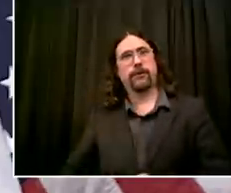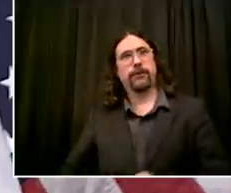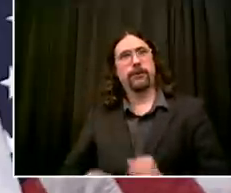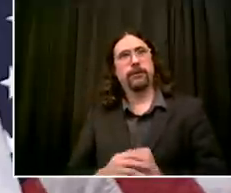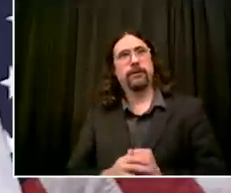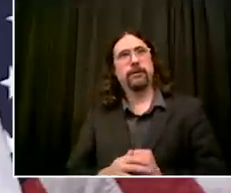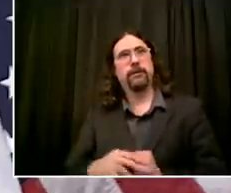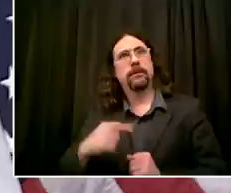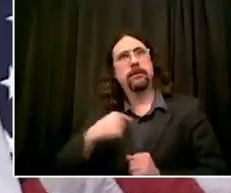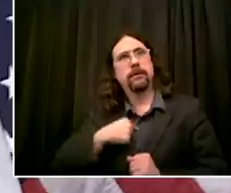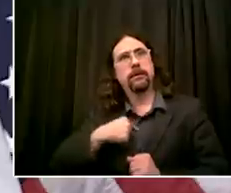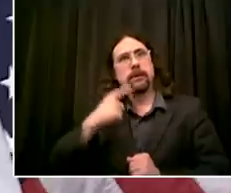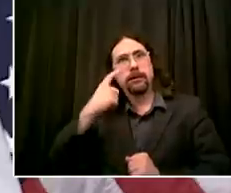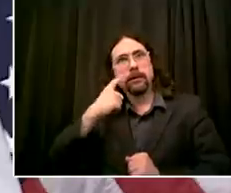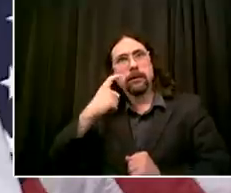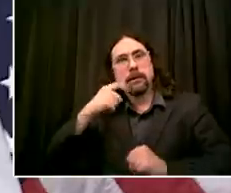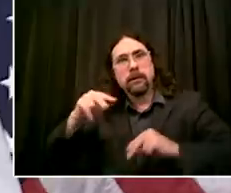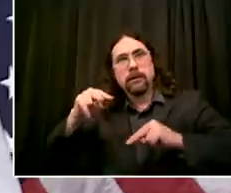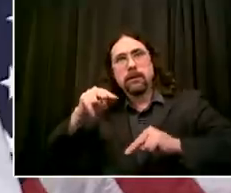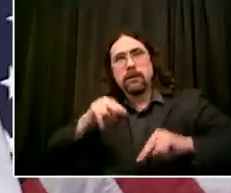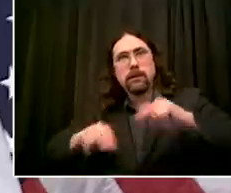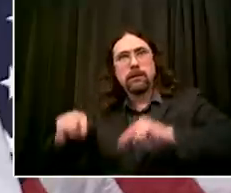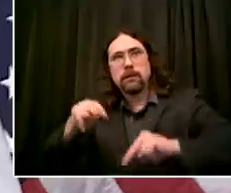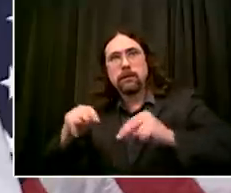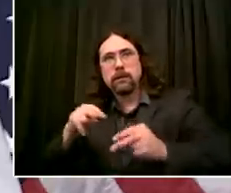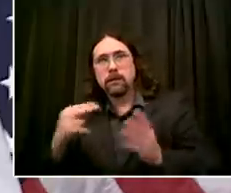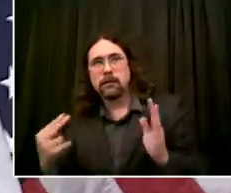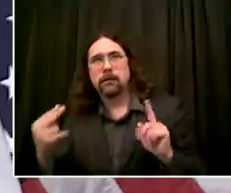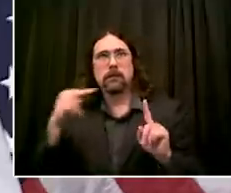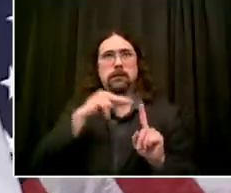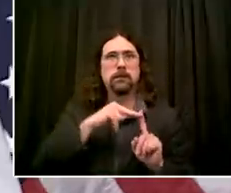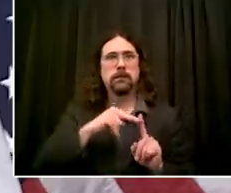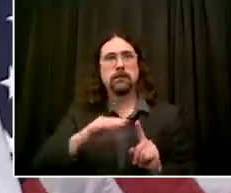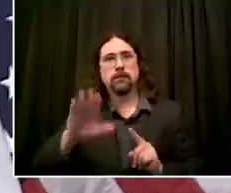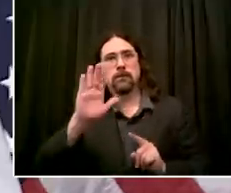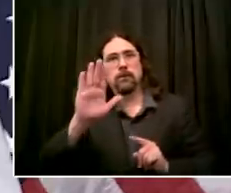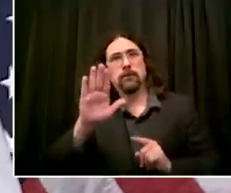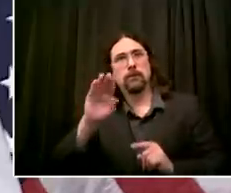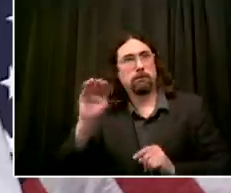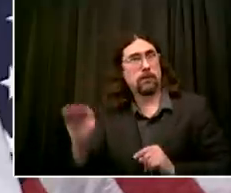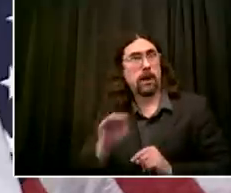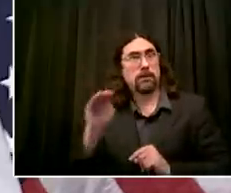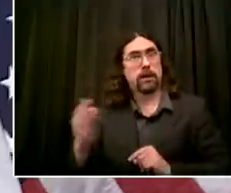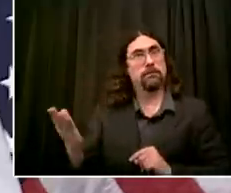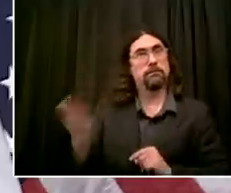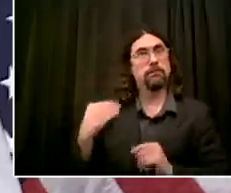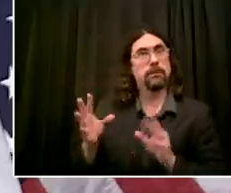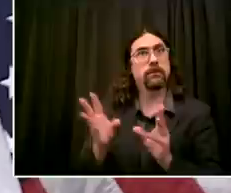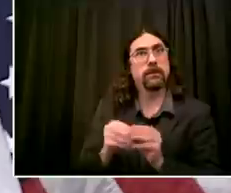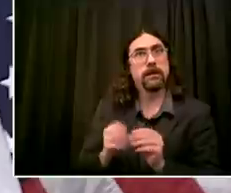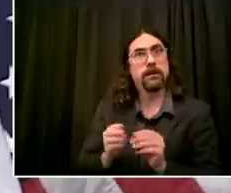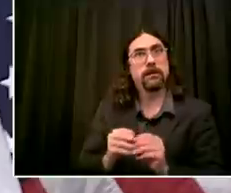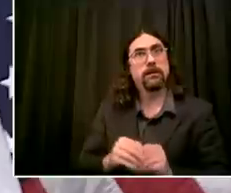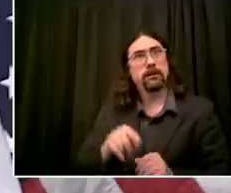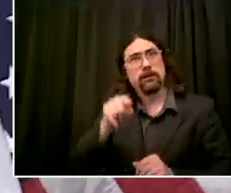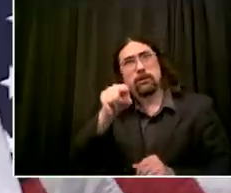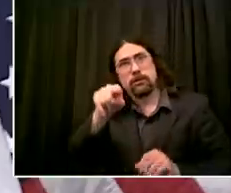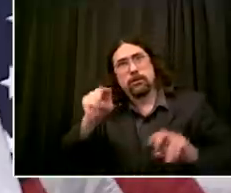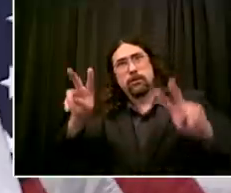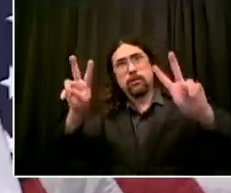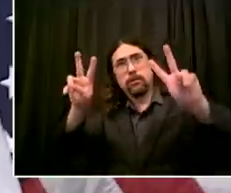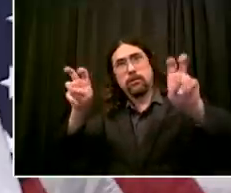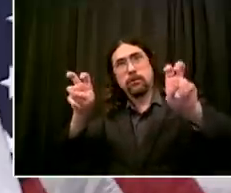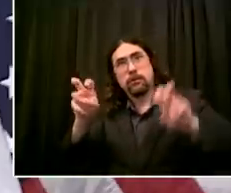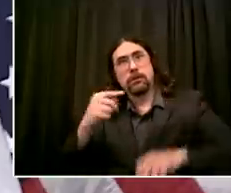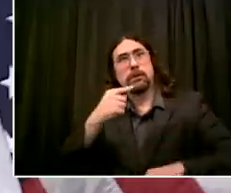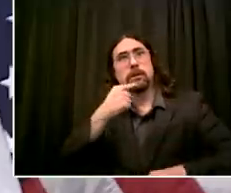his badge and gun for pointing his gun at a protester. You said the video was, quote, unacceptable. Later video came out that